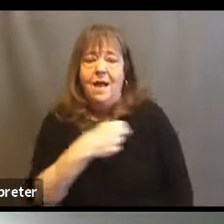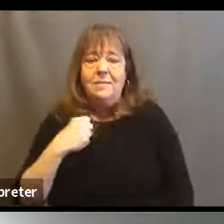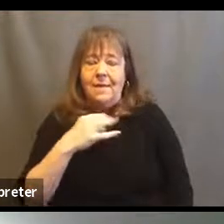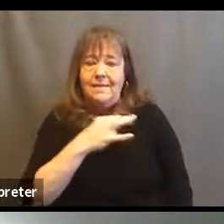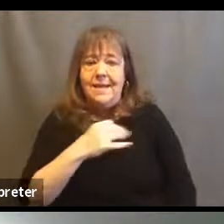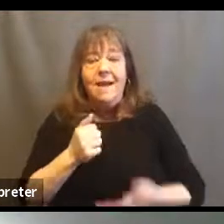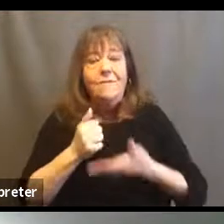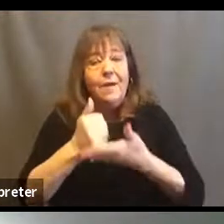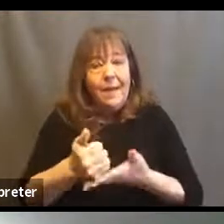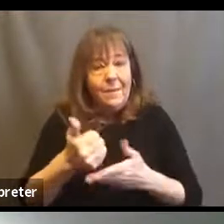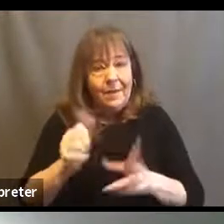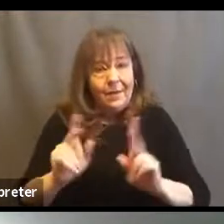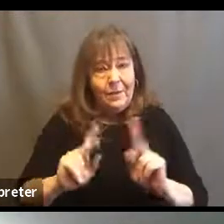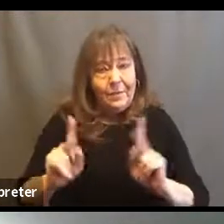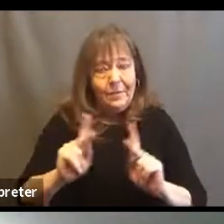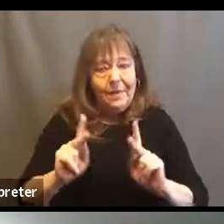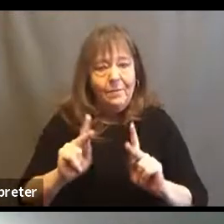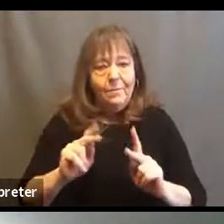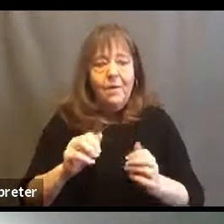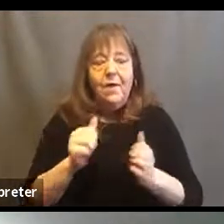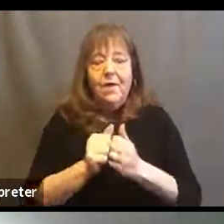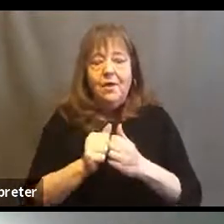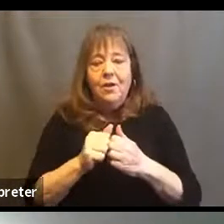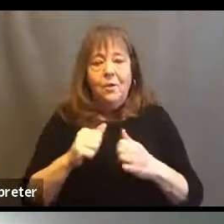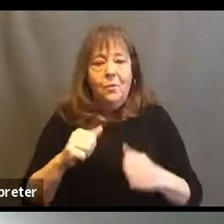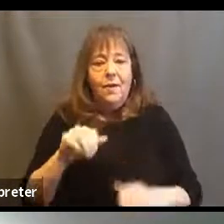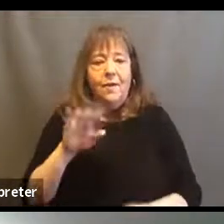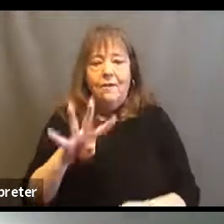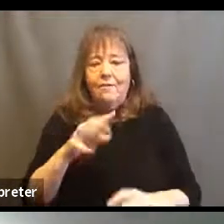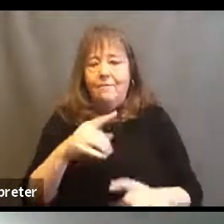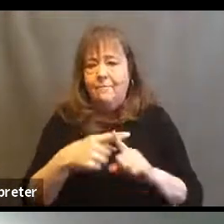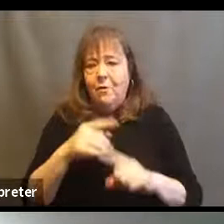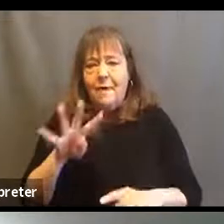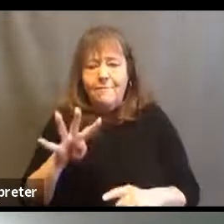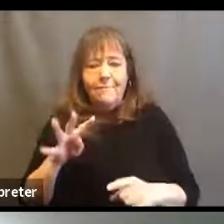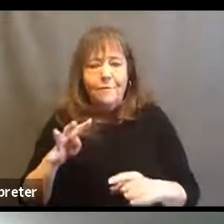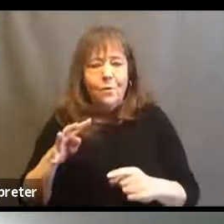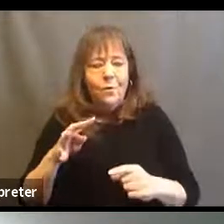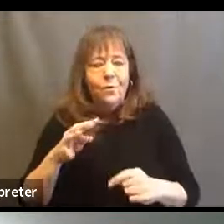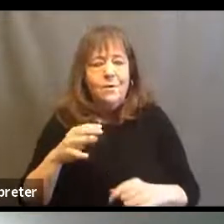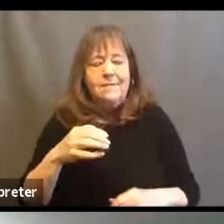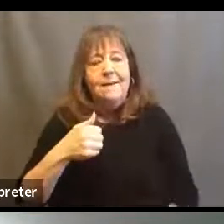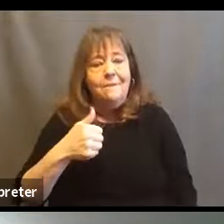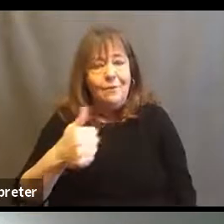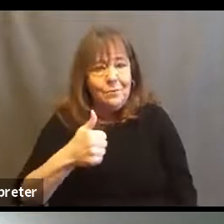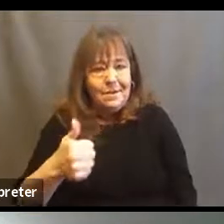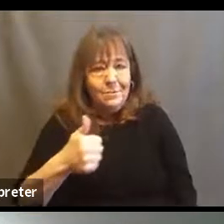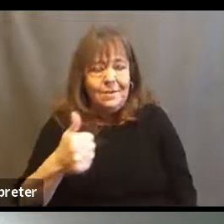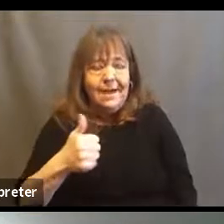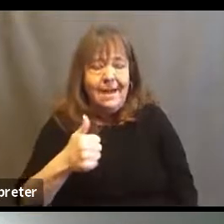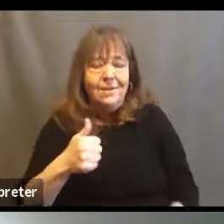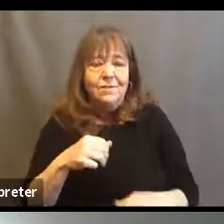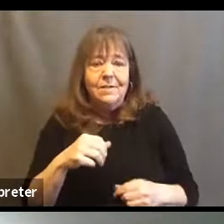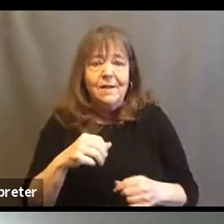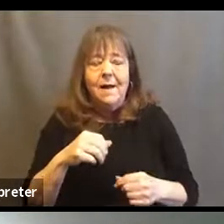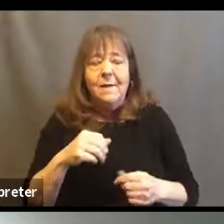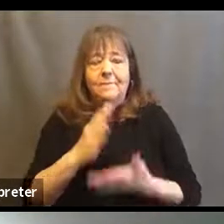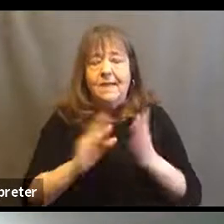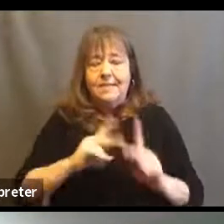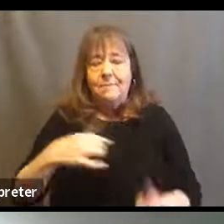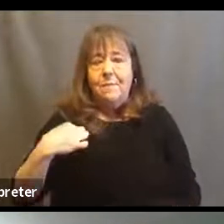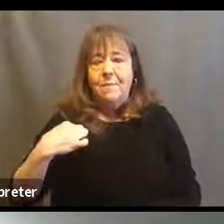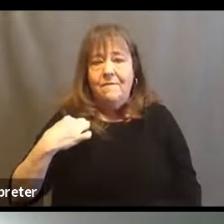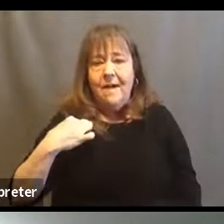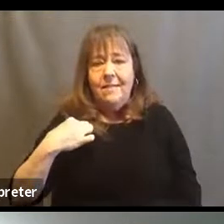others out with four-wheel drive vehicles getting to work for those nurses and staff that had difficulty leaving their homes. So we